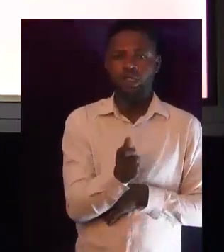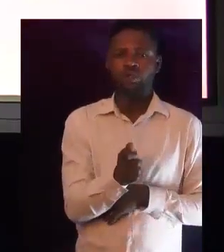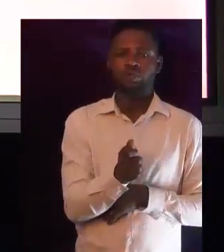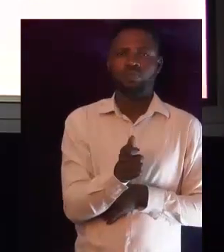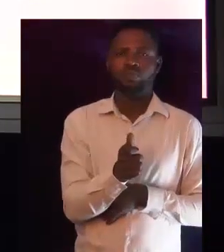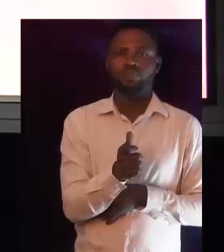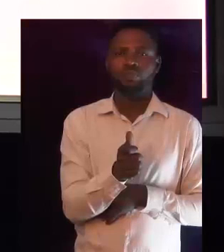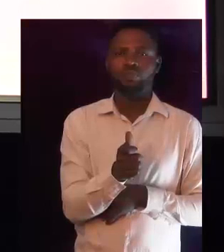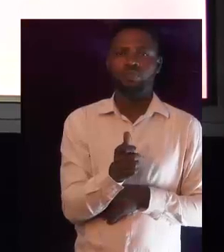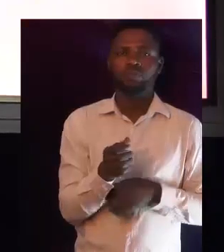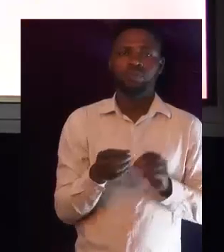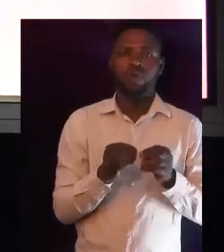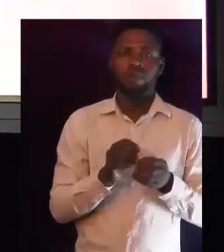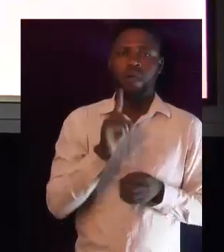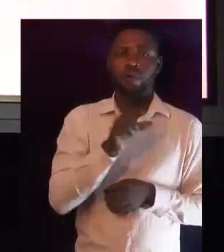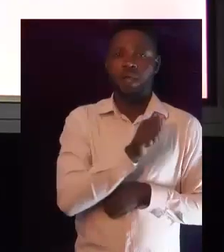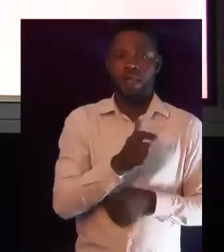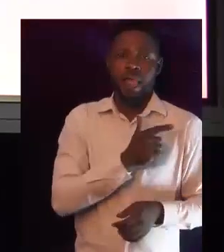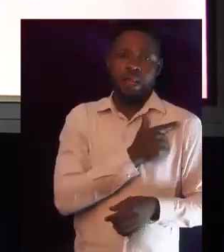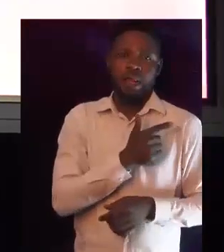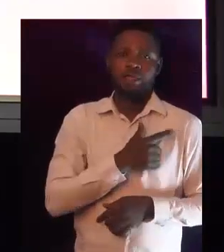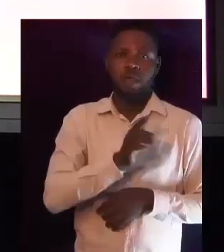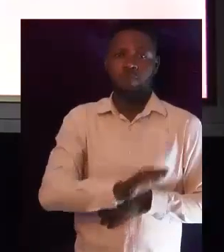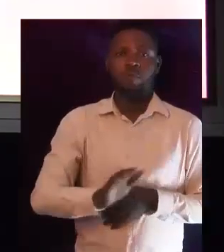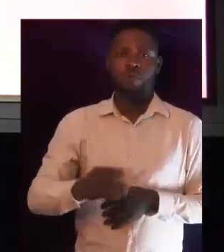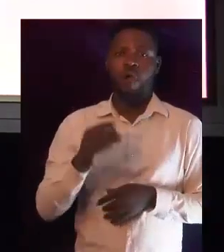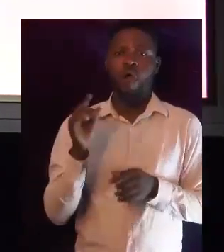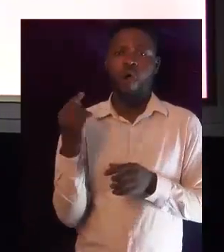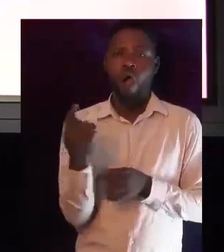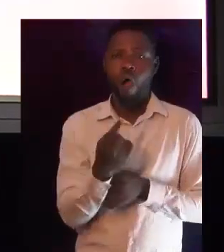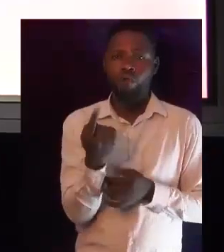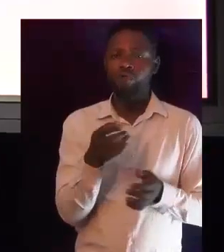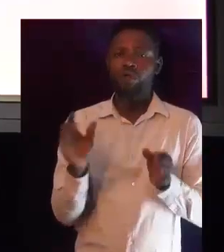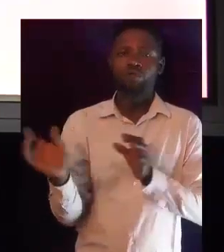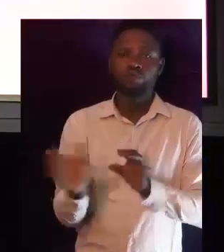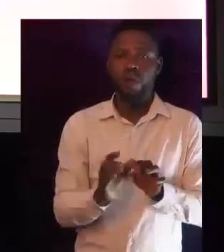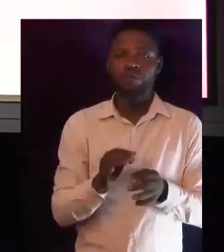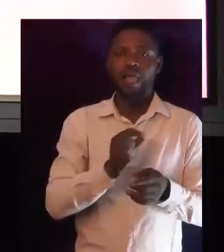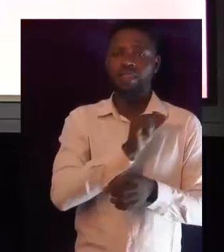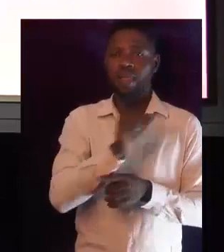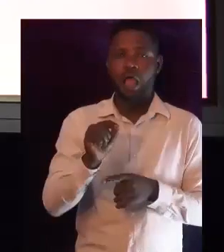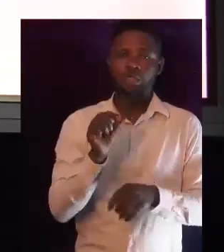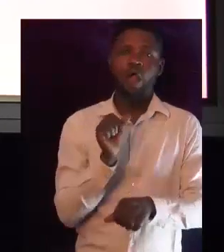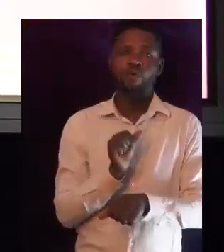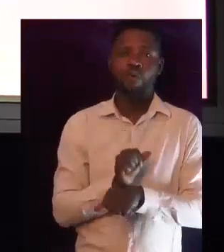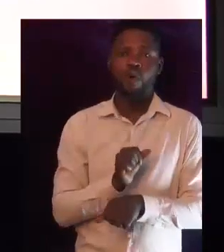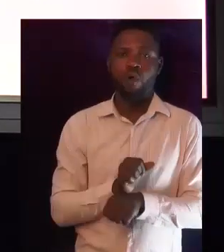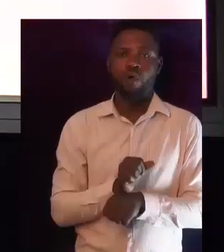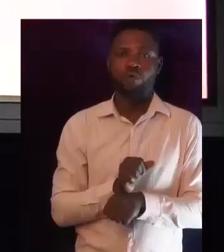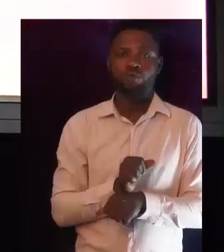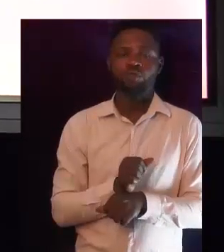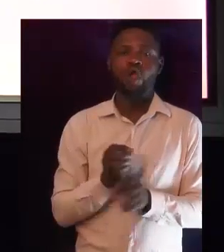a little. 1. A lazy pupil always does dash work.